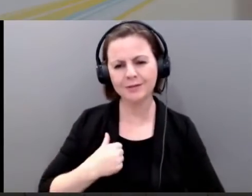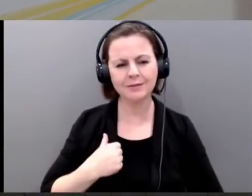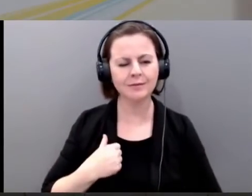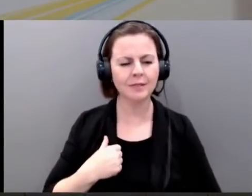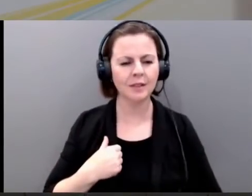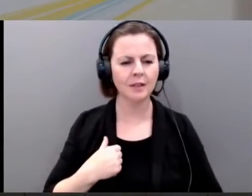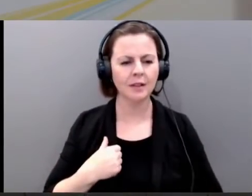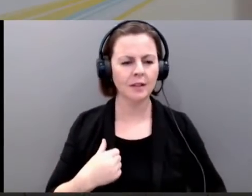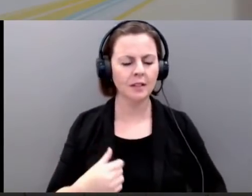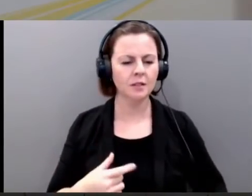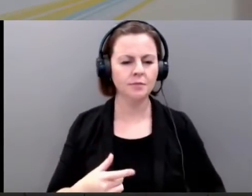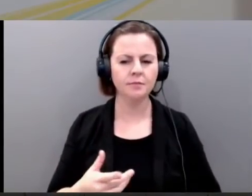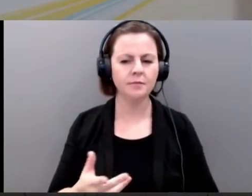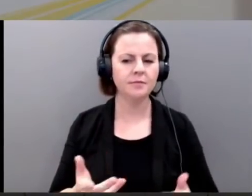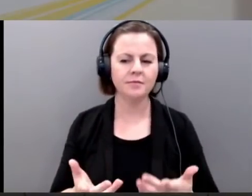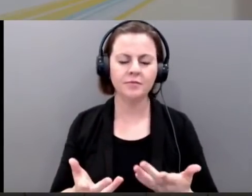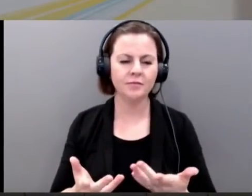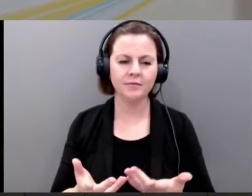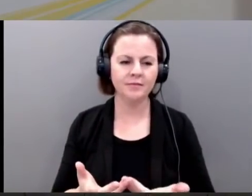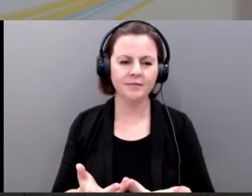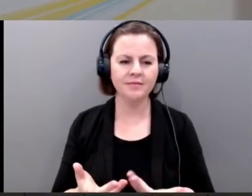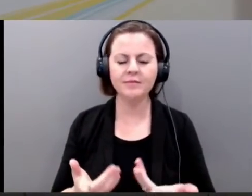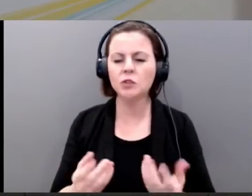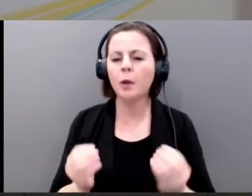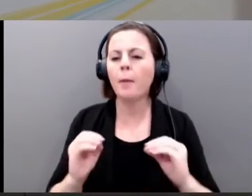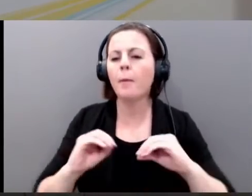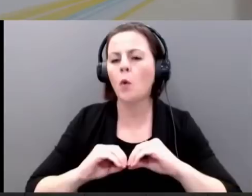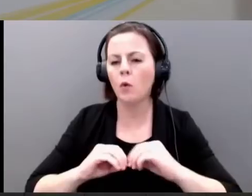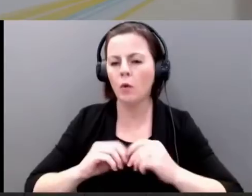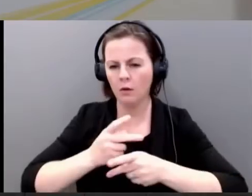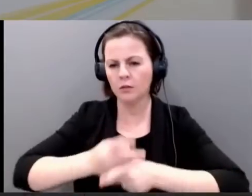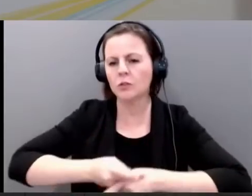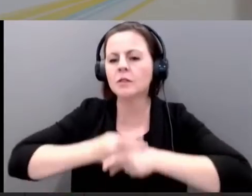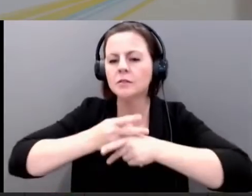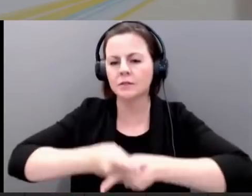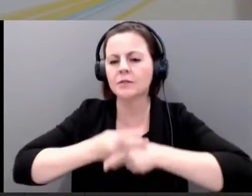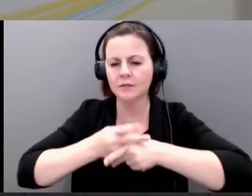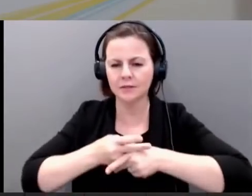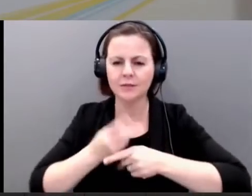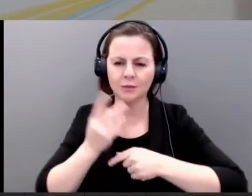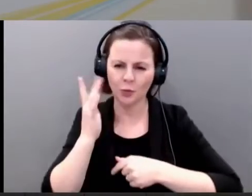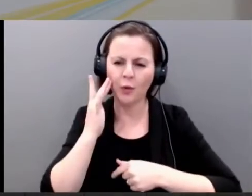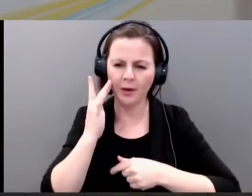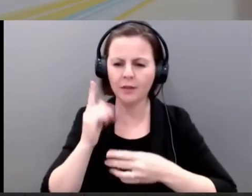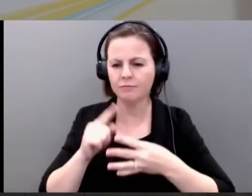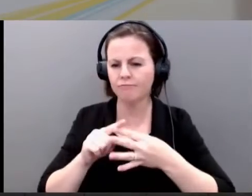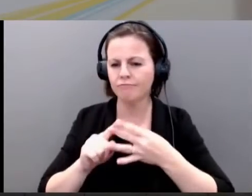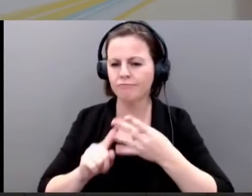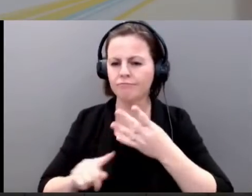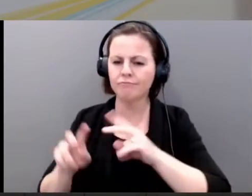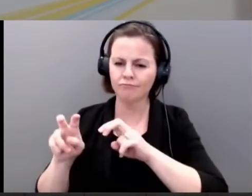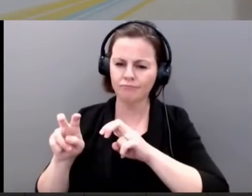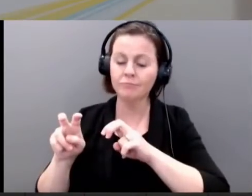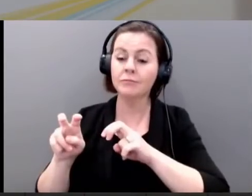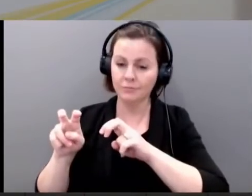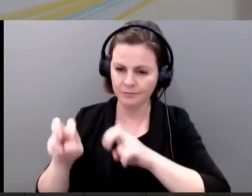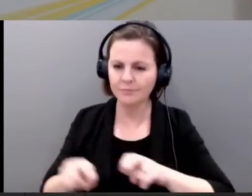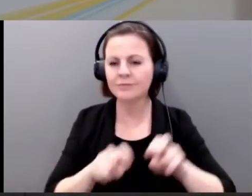So it's really out of extra caution that would be moving to remote learning in